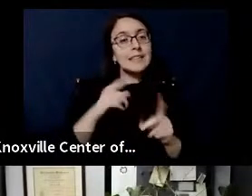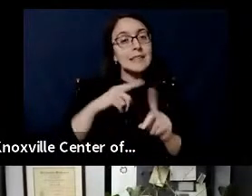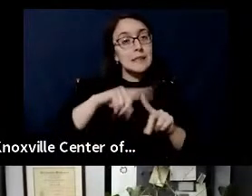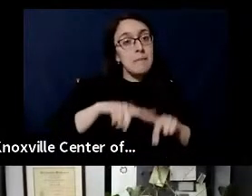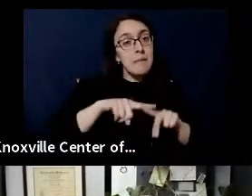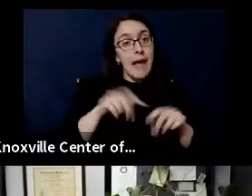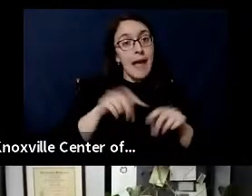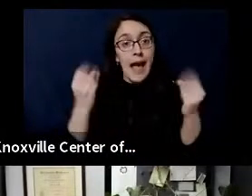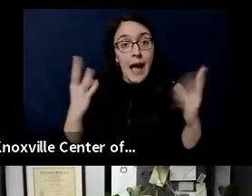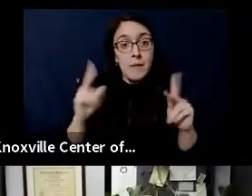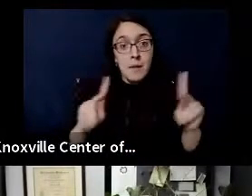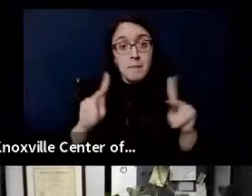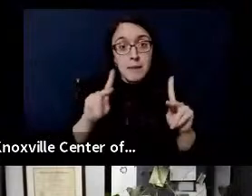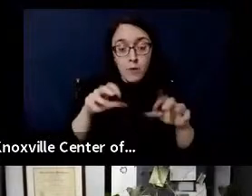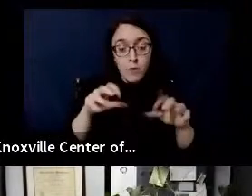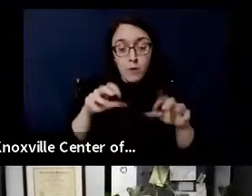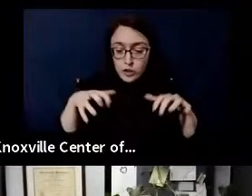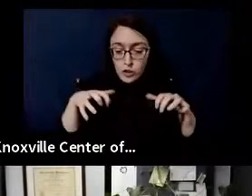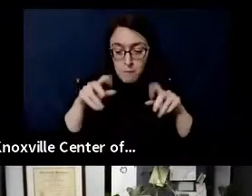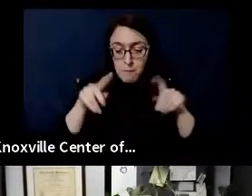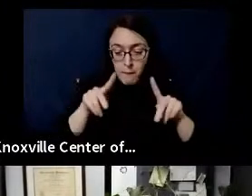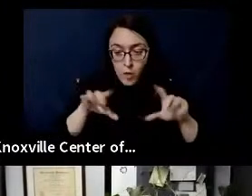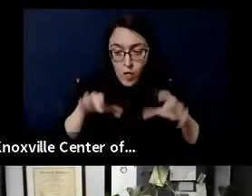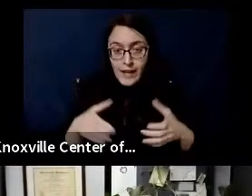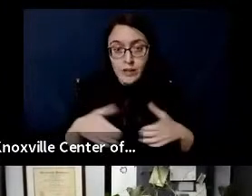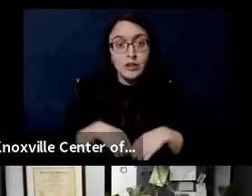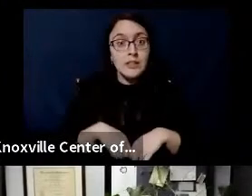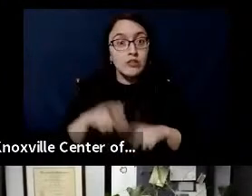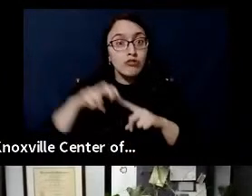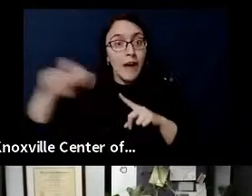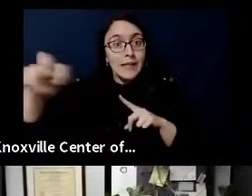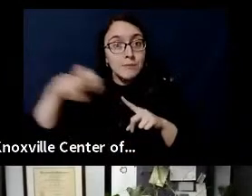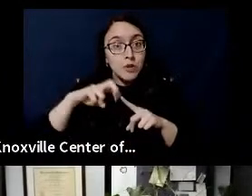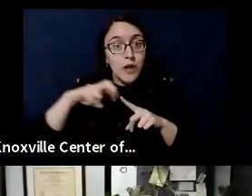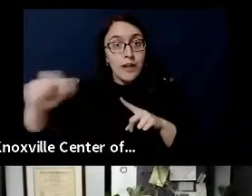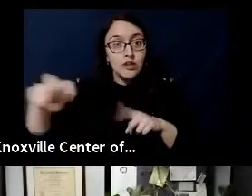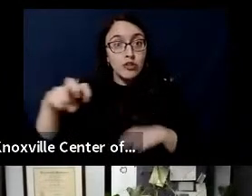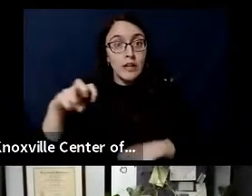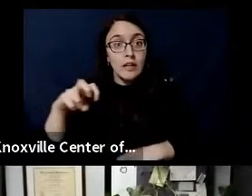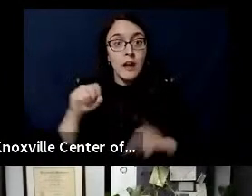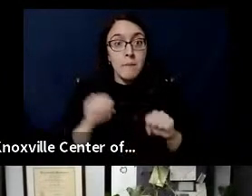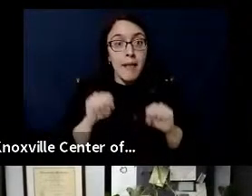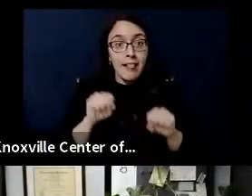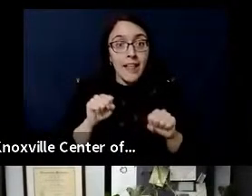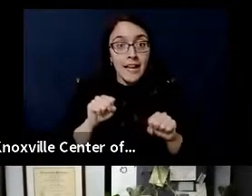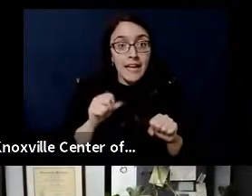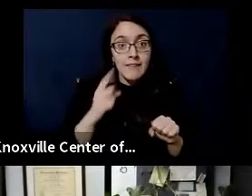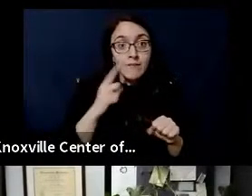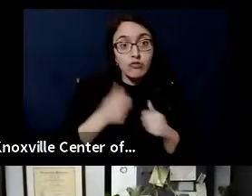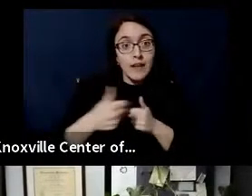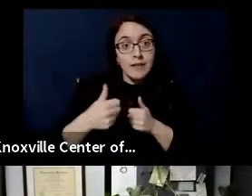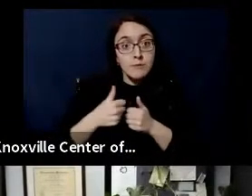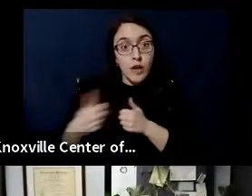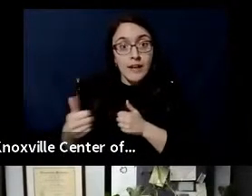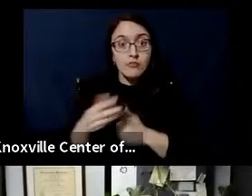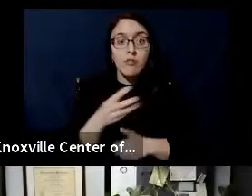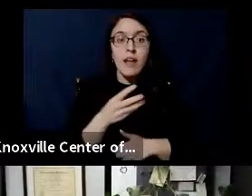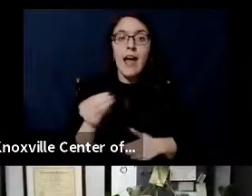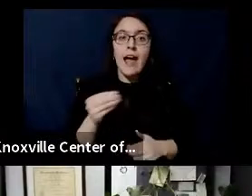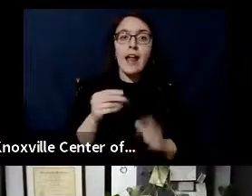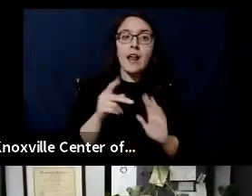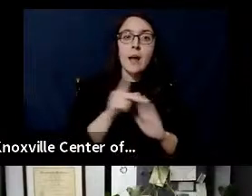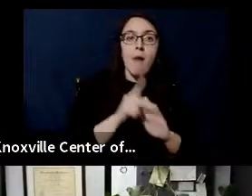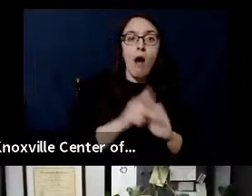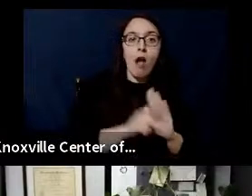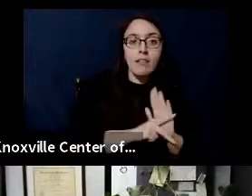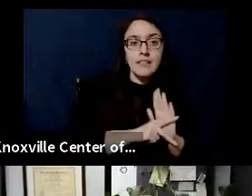public transportation availability, those are huge factors as well, and as well as policy. So we do see varying